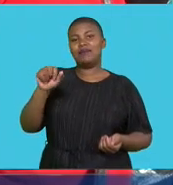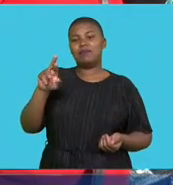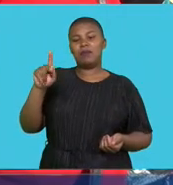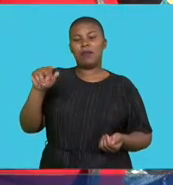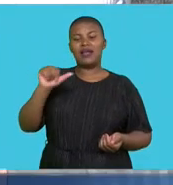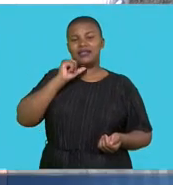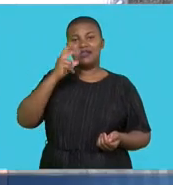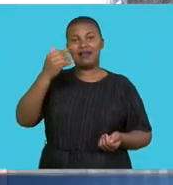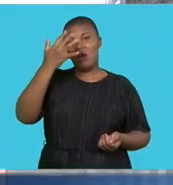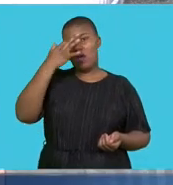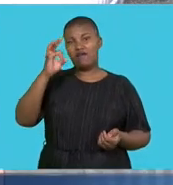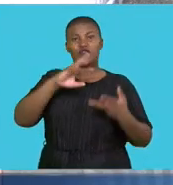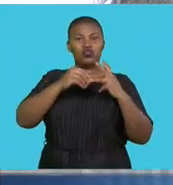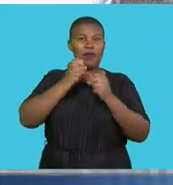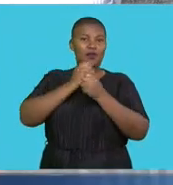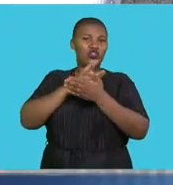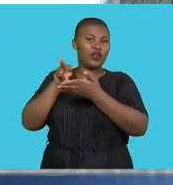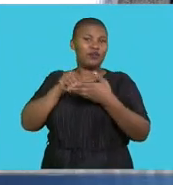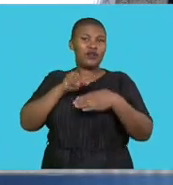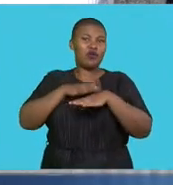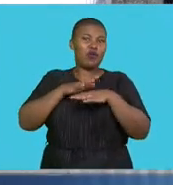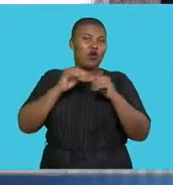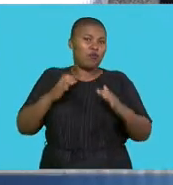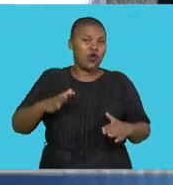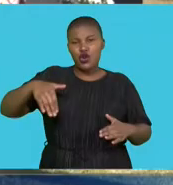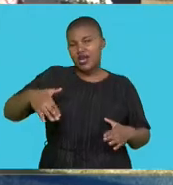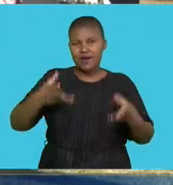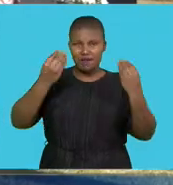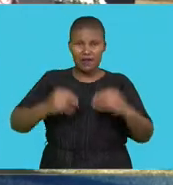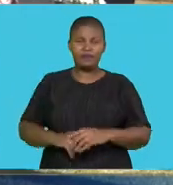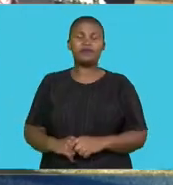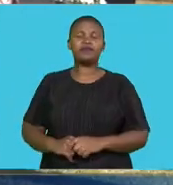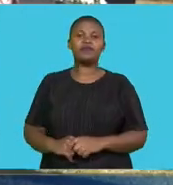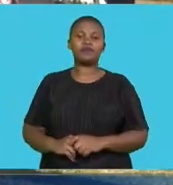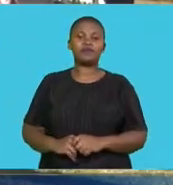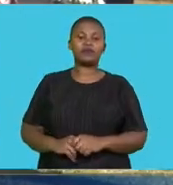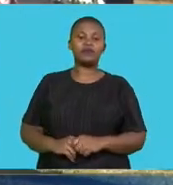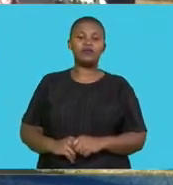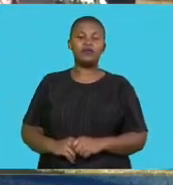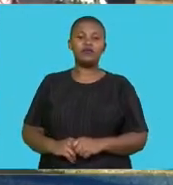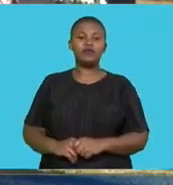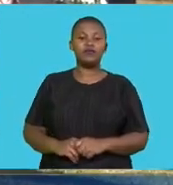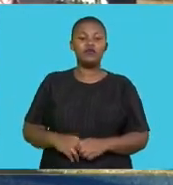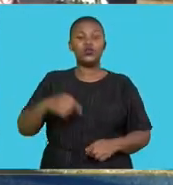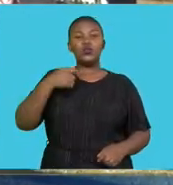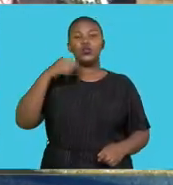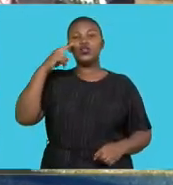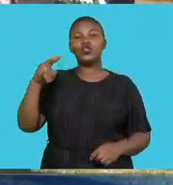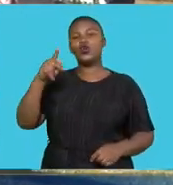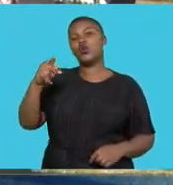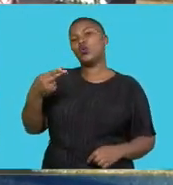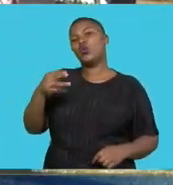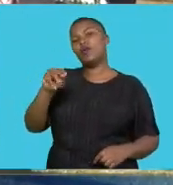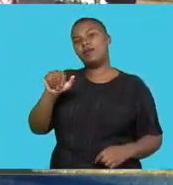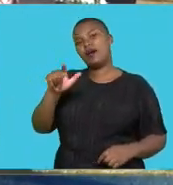impi yokubuyisa kwamathambo alabo abalokhu bengakatholakali. As you would have seen, the Kumalo family, that is the